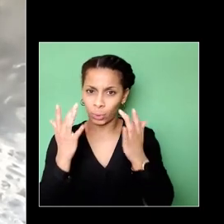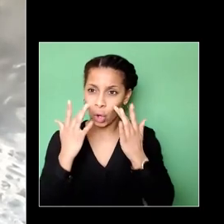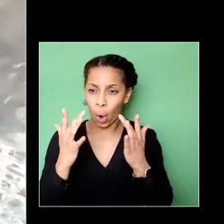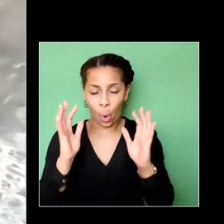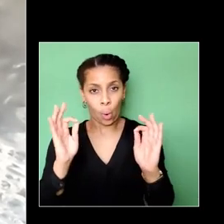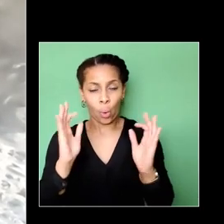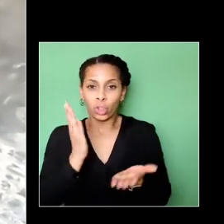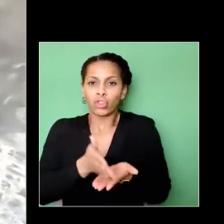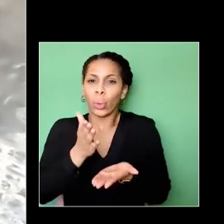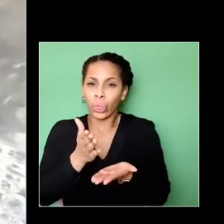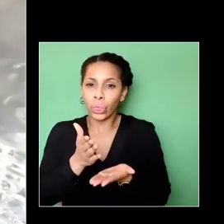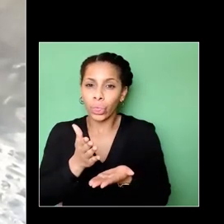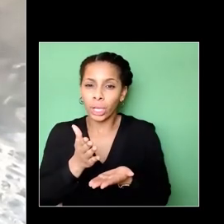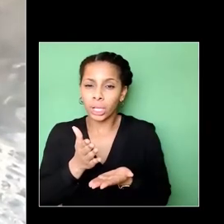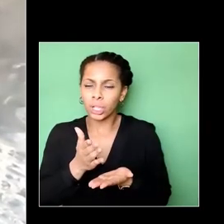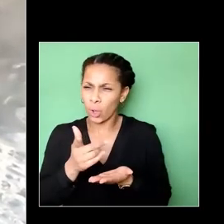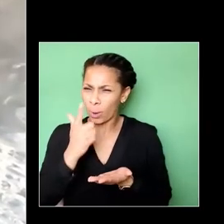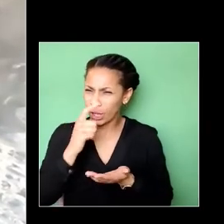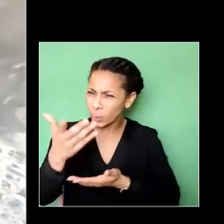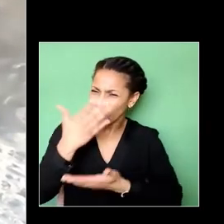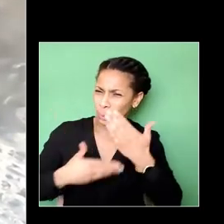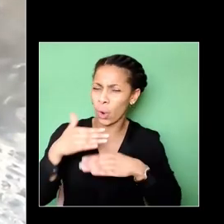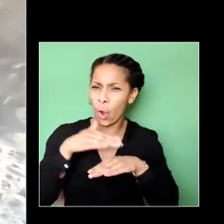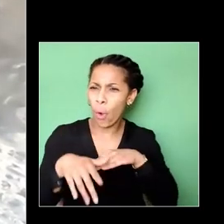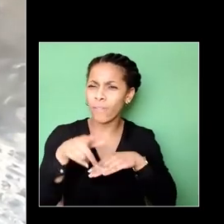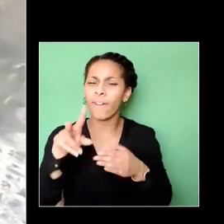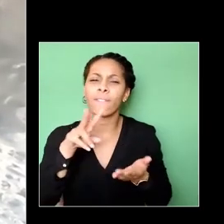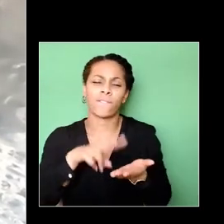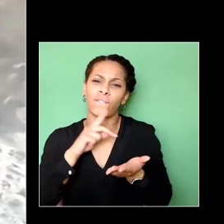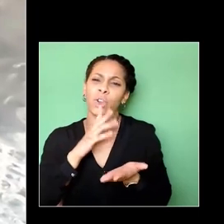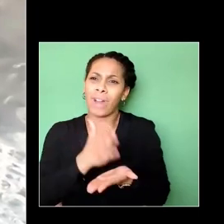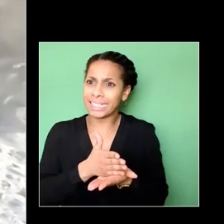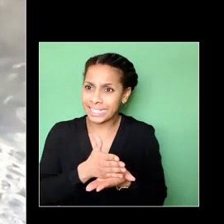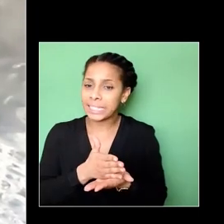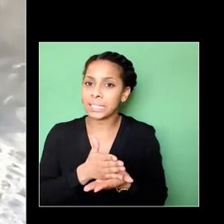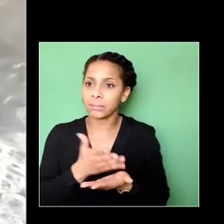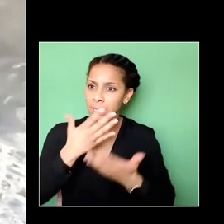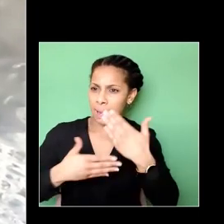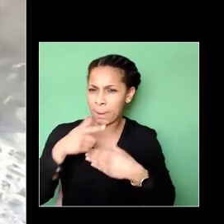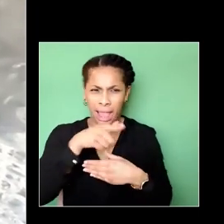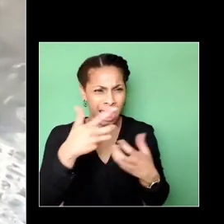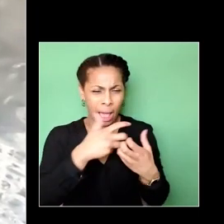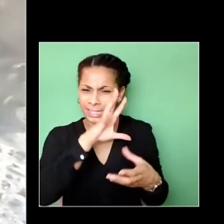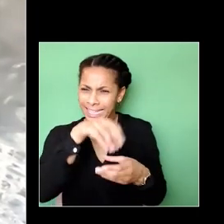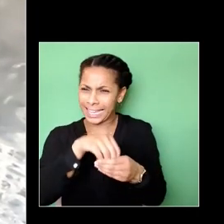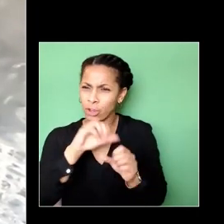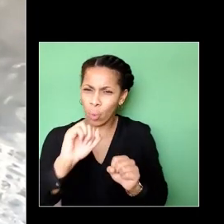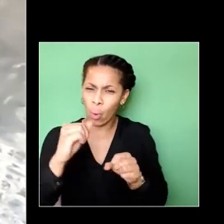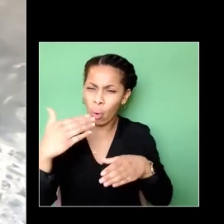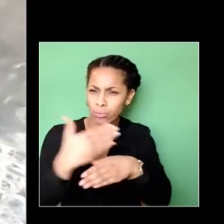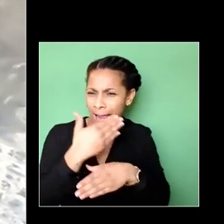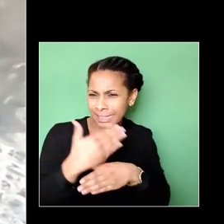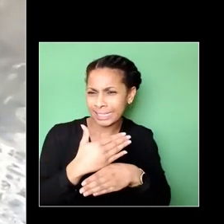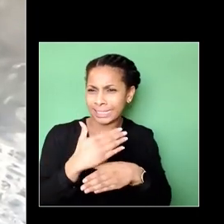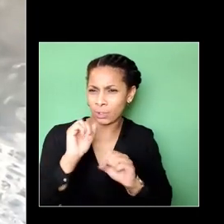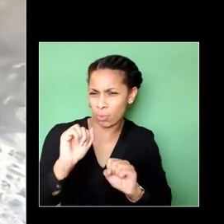talk about the space that veracity and or truth have mm-hmm. in your practice and your process?